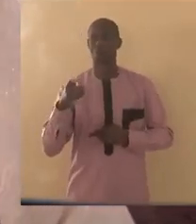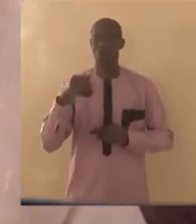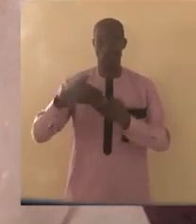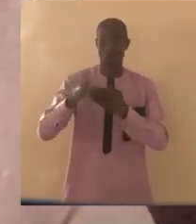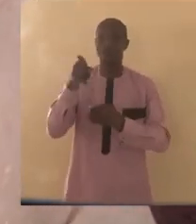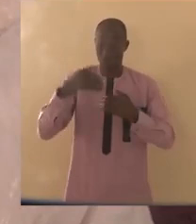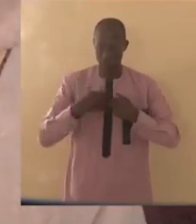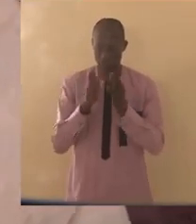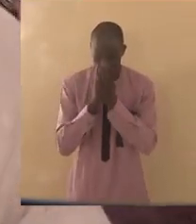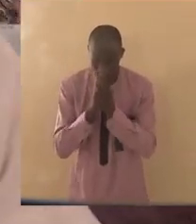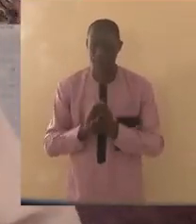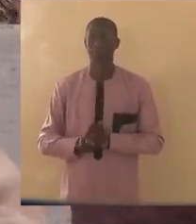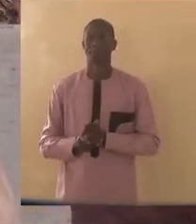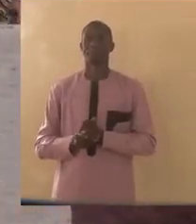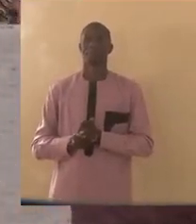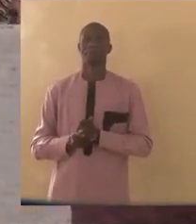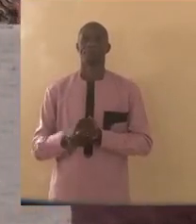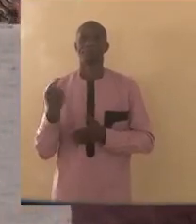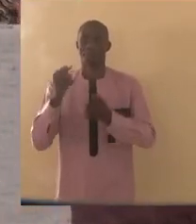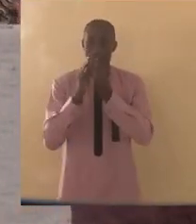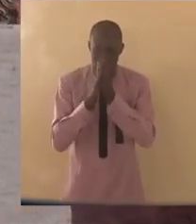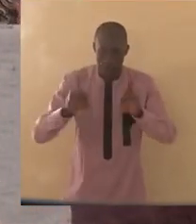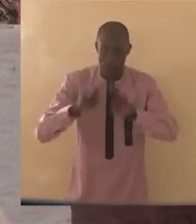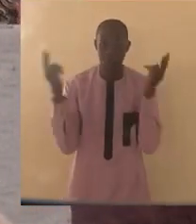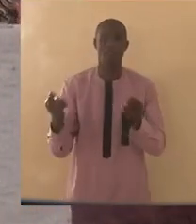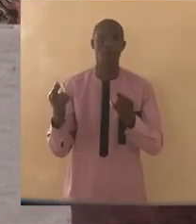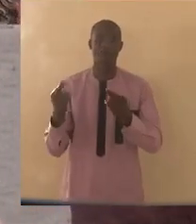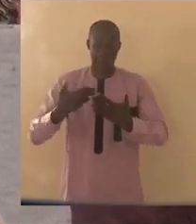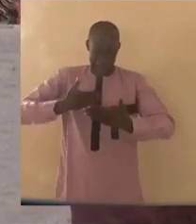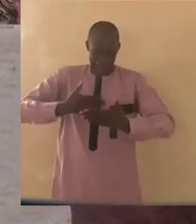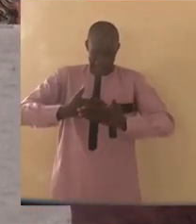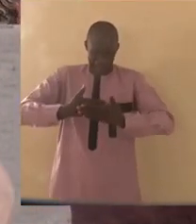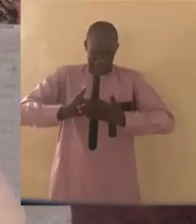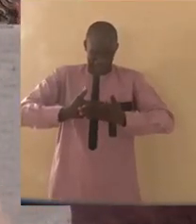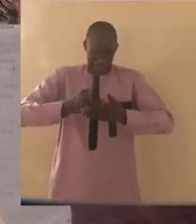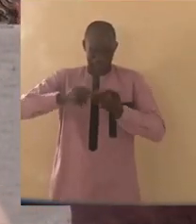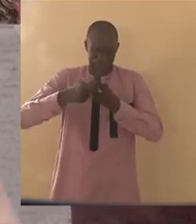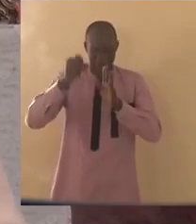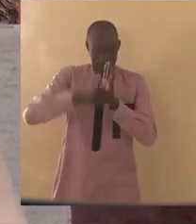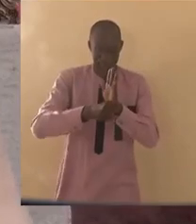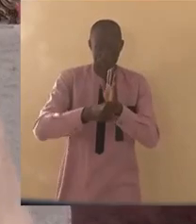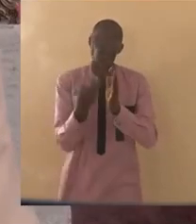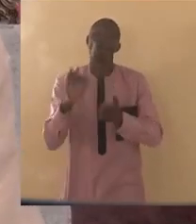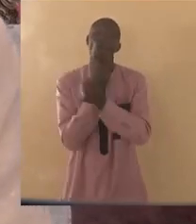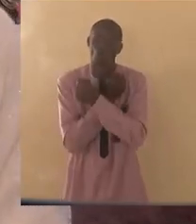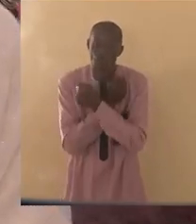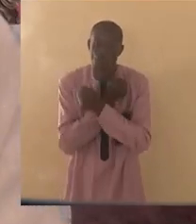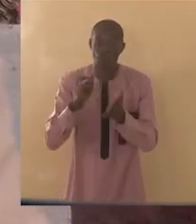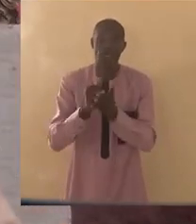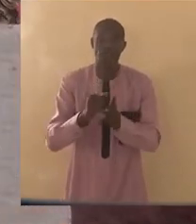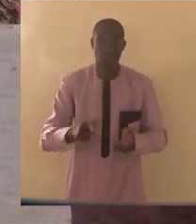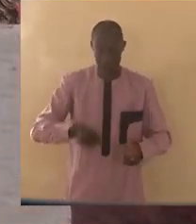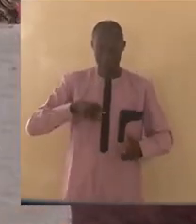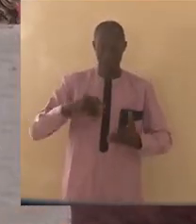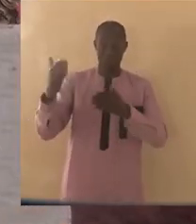have prayed. Good. The prayer reveals the intimate bond, as Louis said, the intimate bond of love that